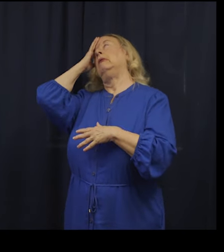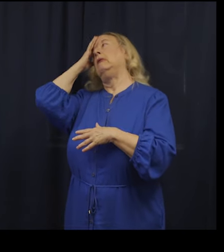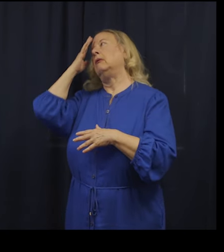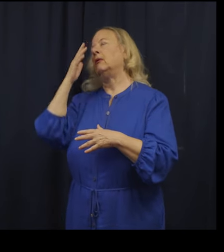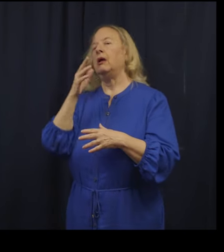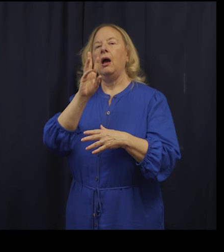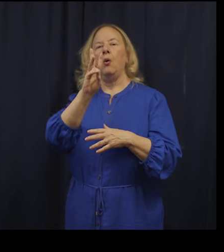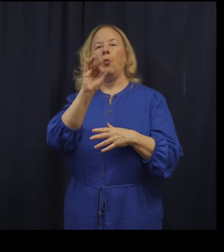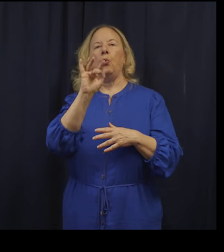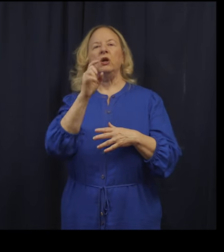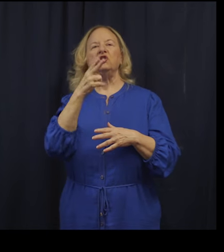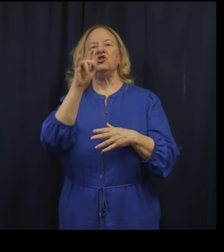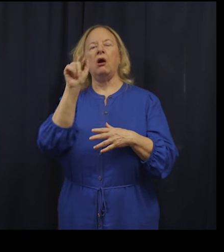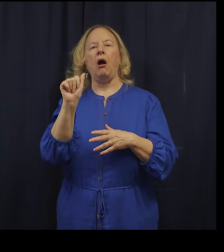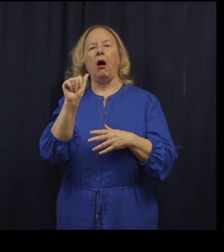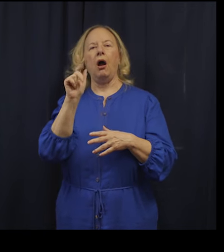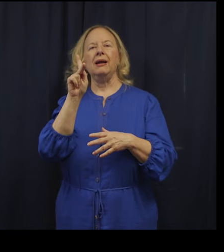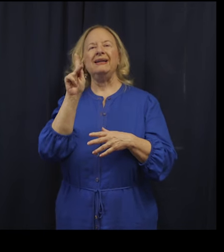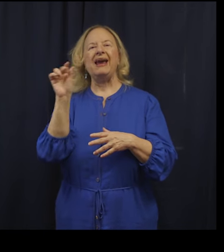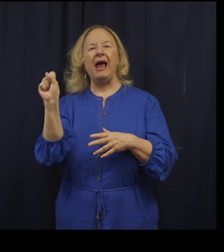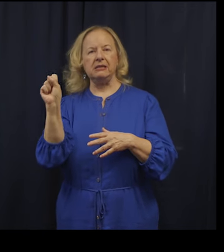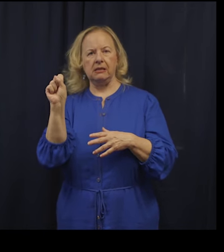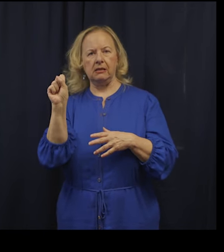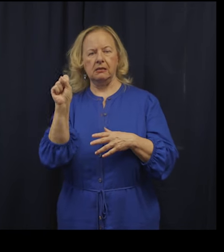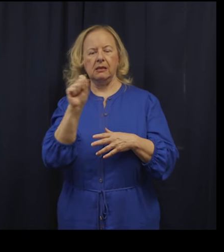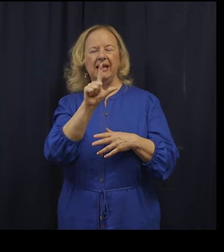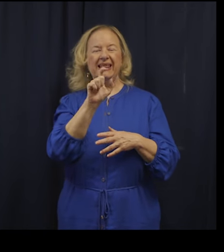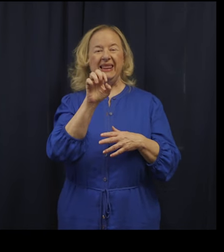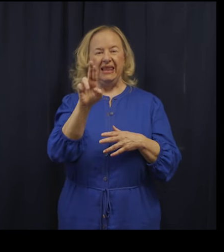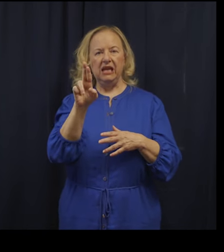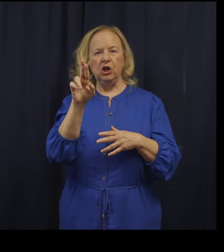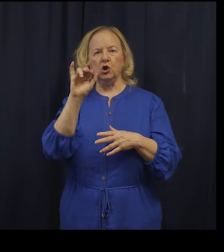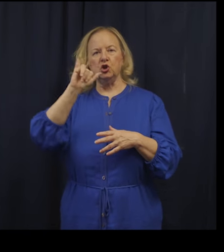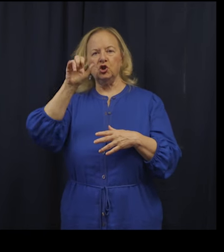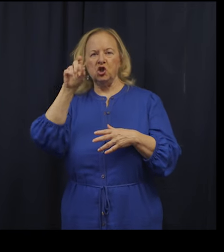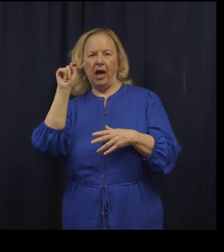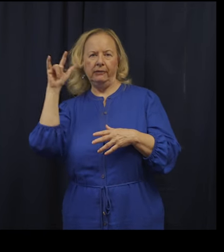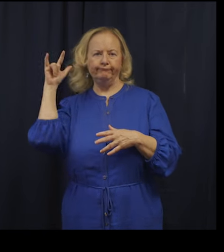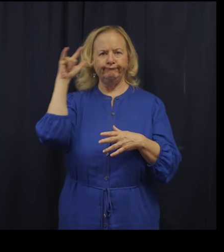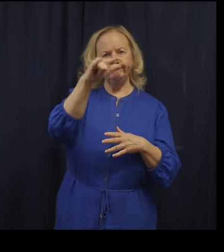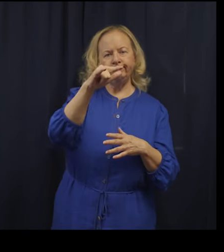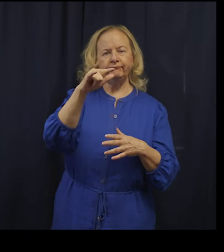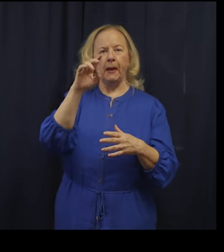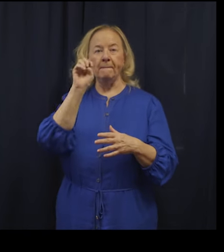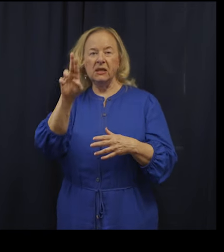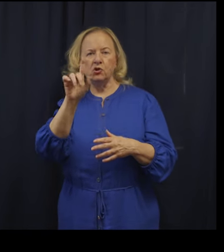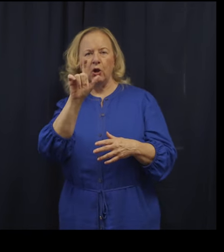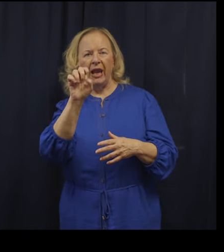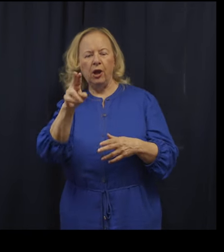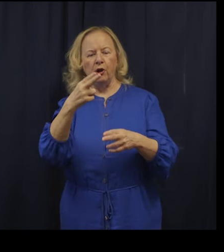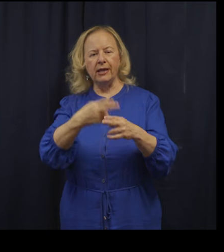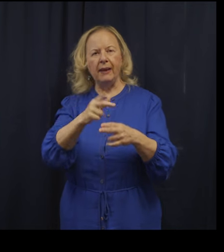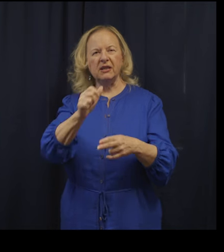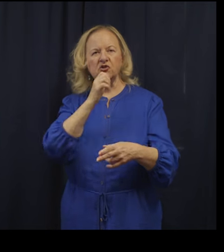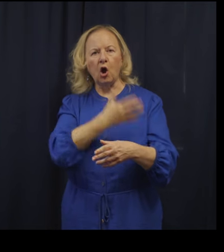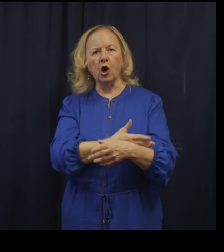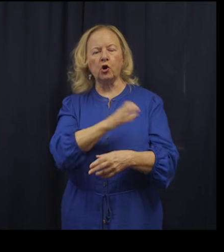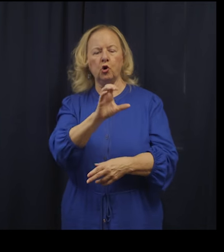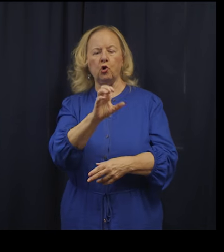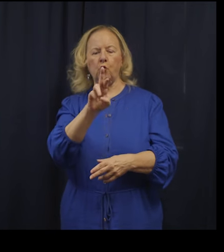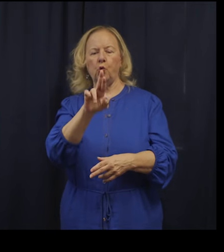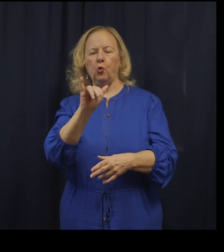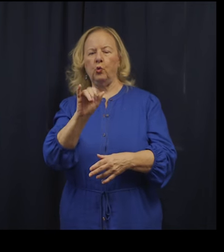I grew up in Wichita, Kansas, the plane industry. Lear Jet is there. And Mr. Lear named his daughter